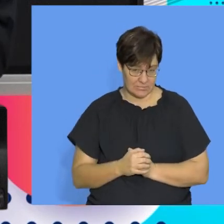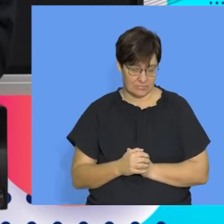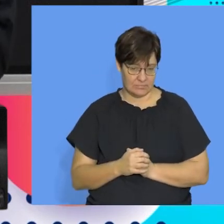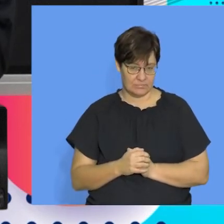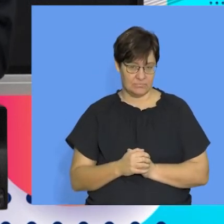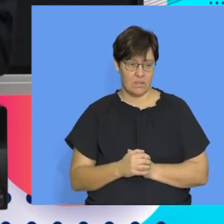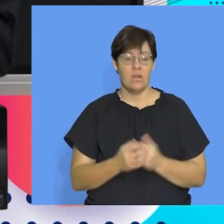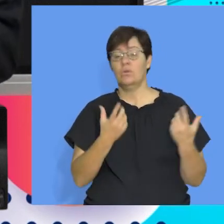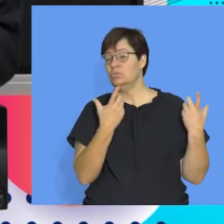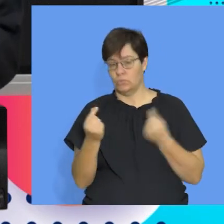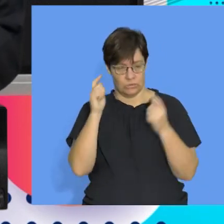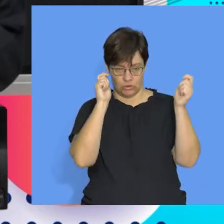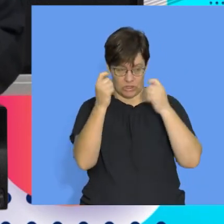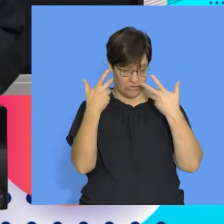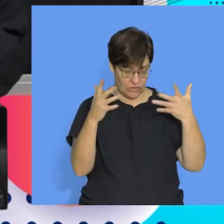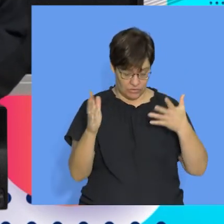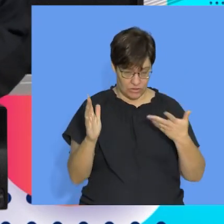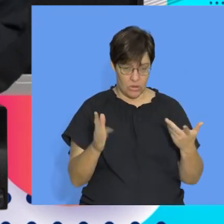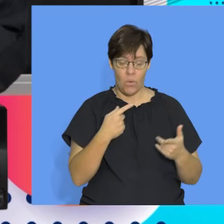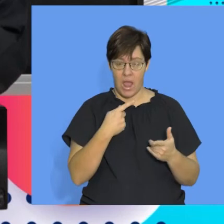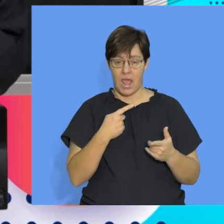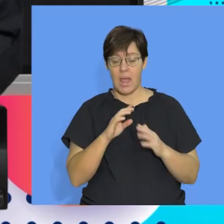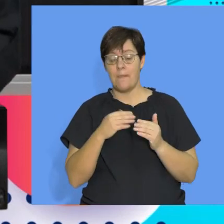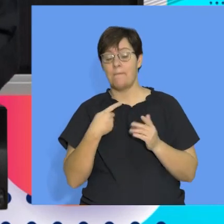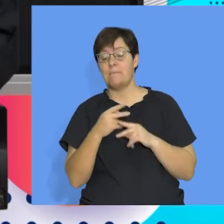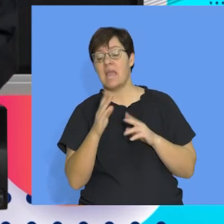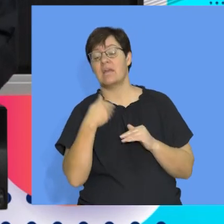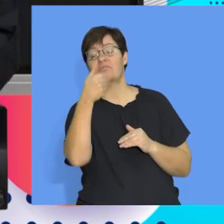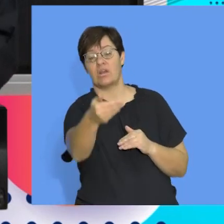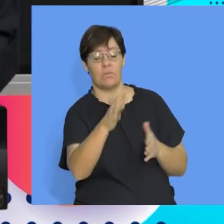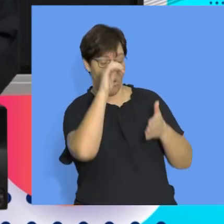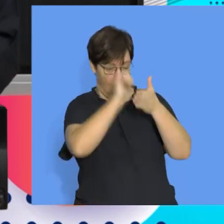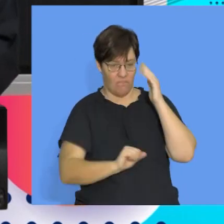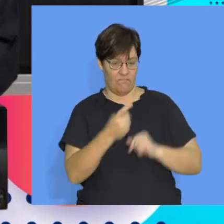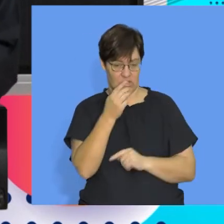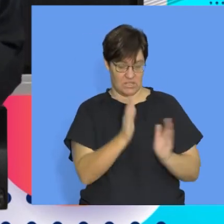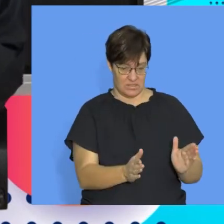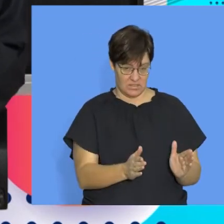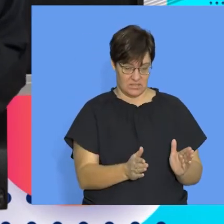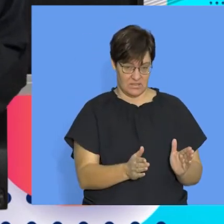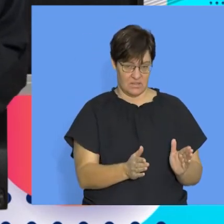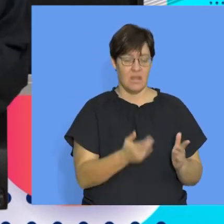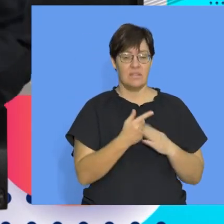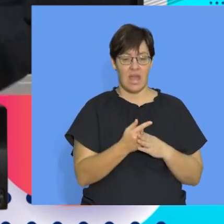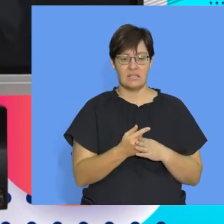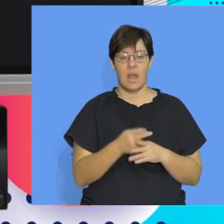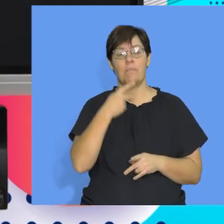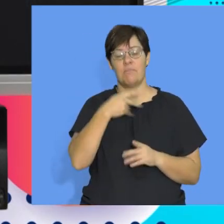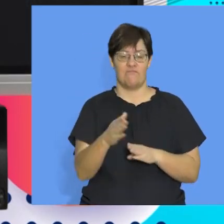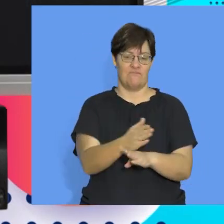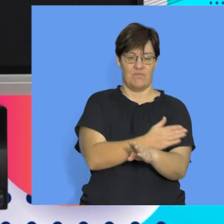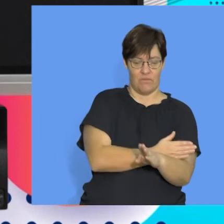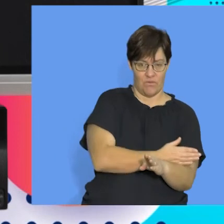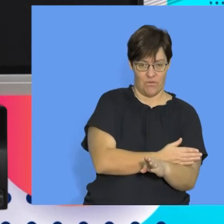the adjustment because the rent was paid in advance. You subtracted that figure. Obviously, this was a prepaid expense. Can you